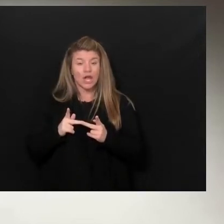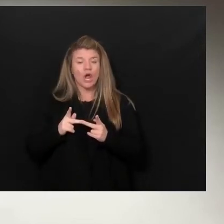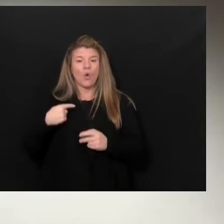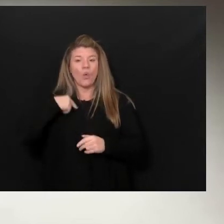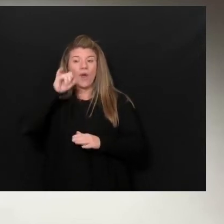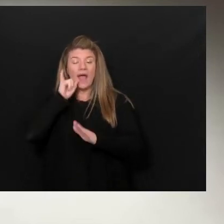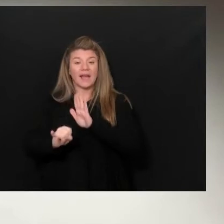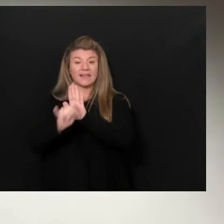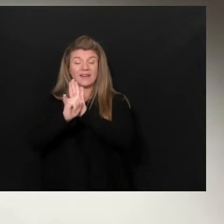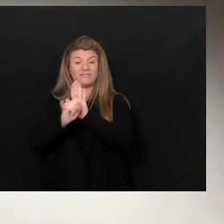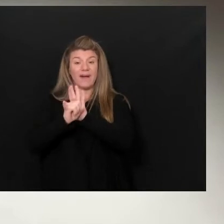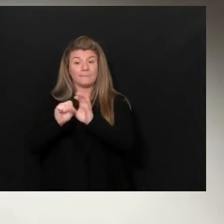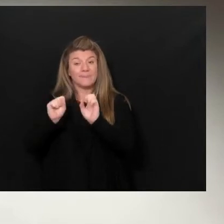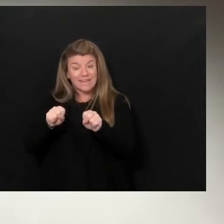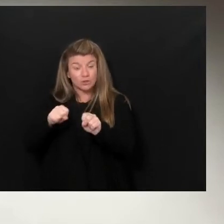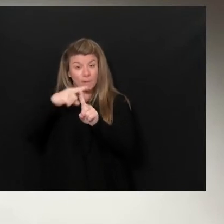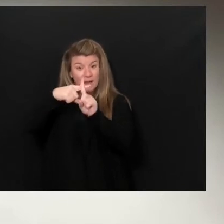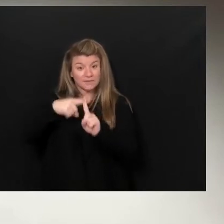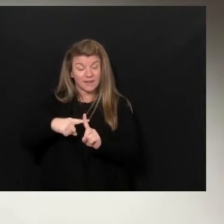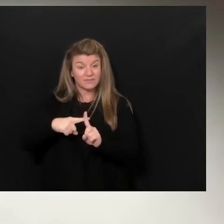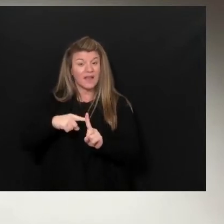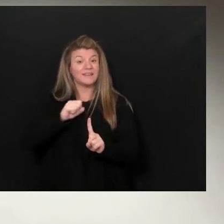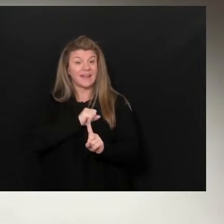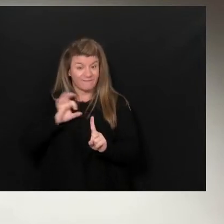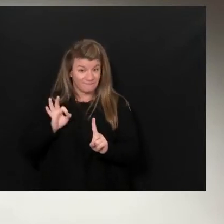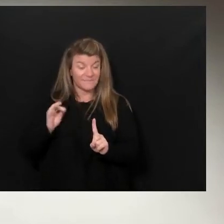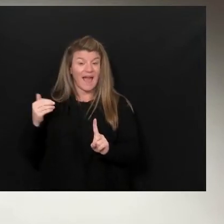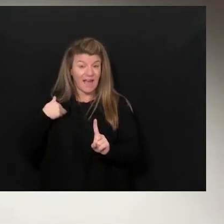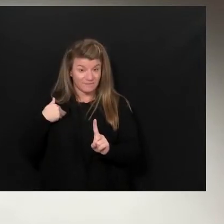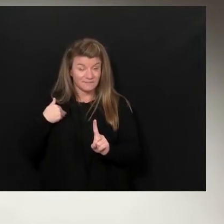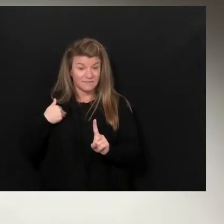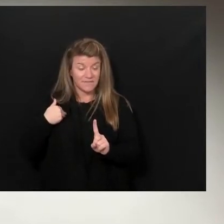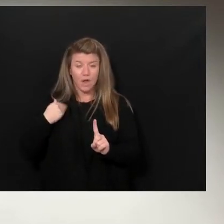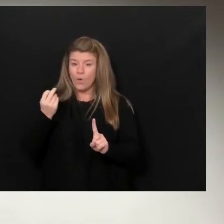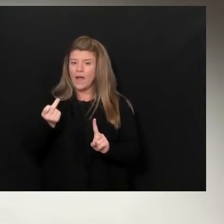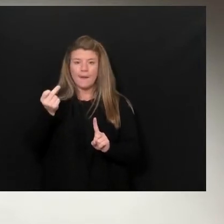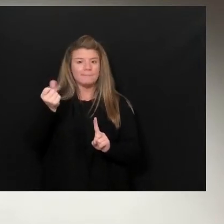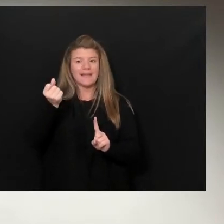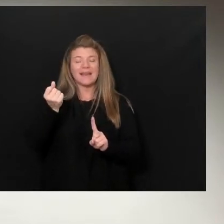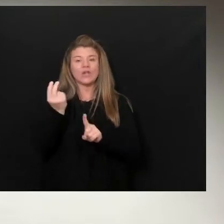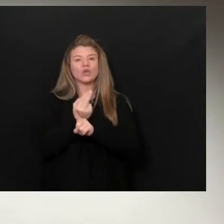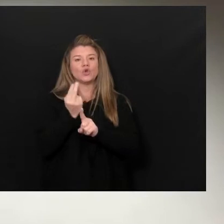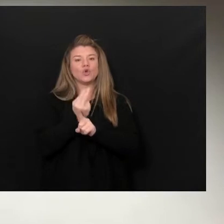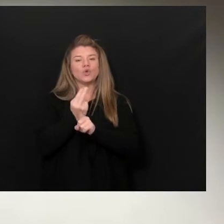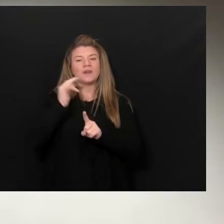identified potential positives in staff. We then immediately used the